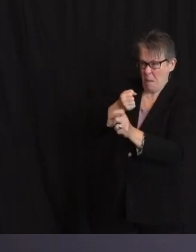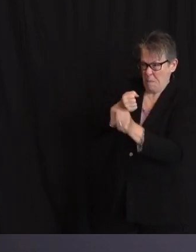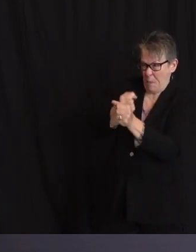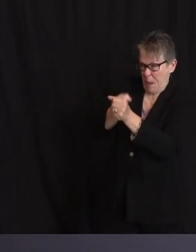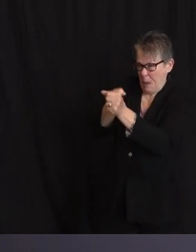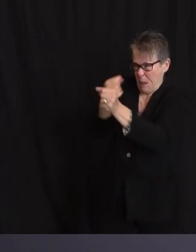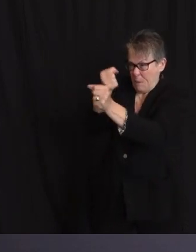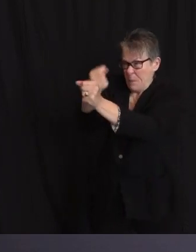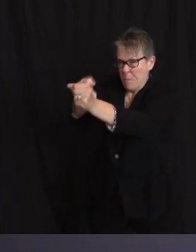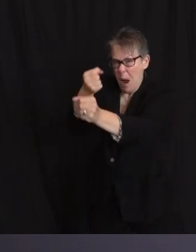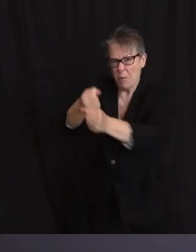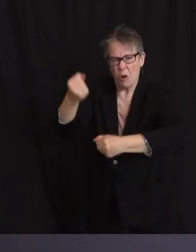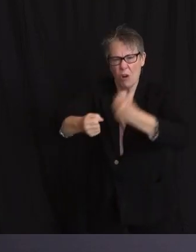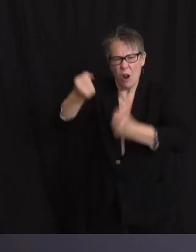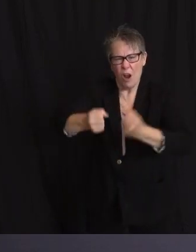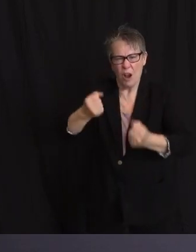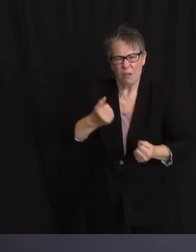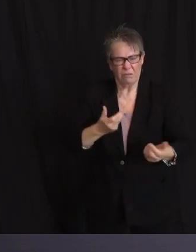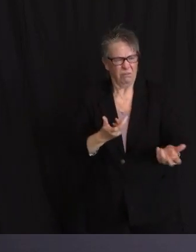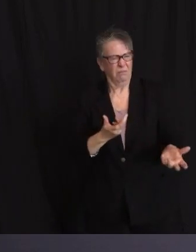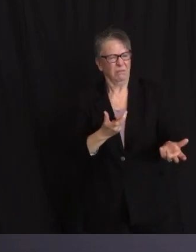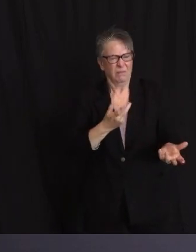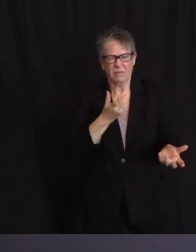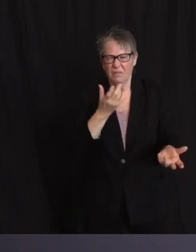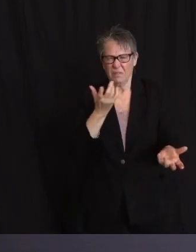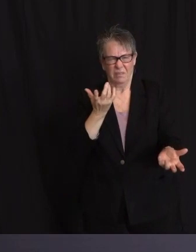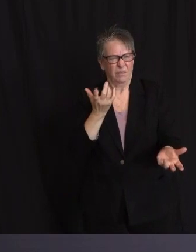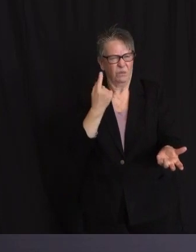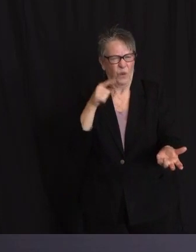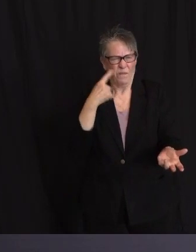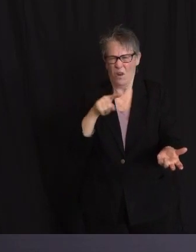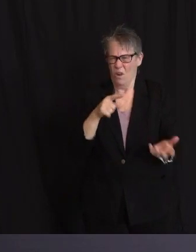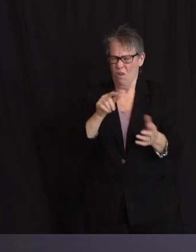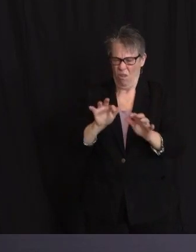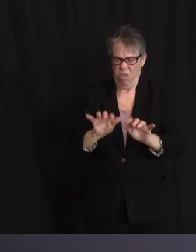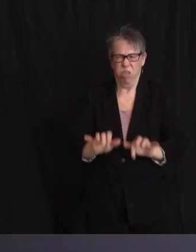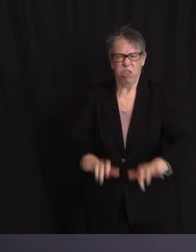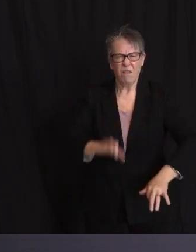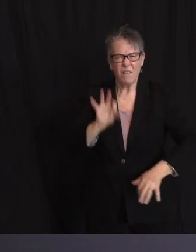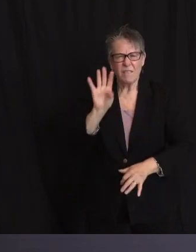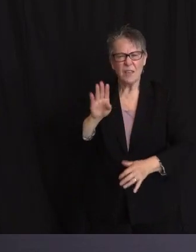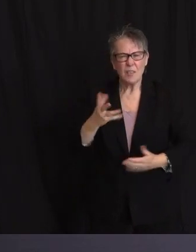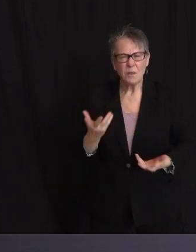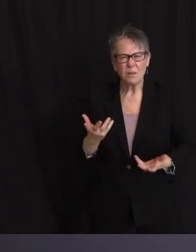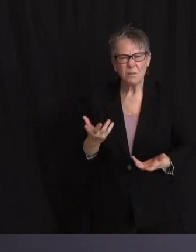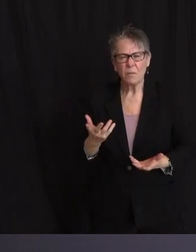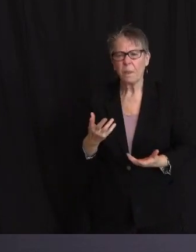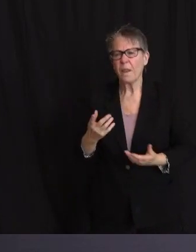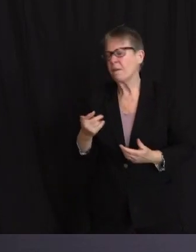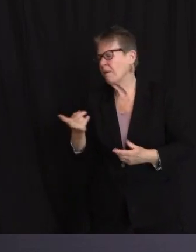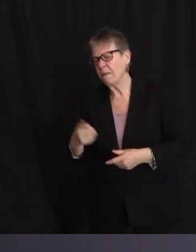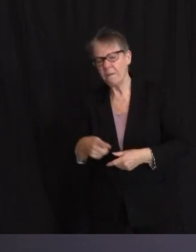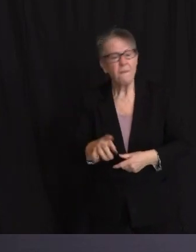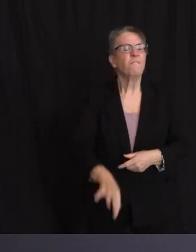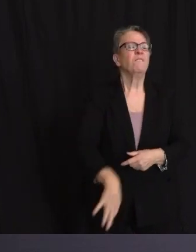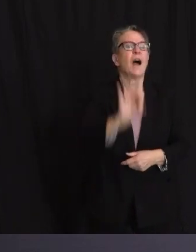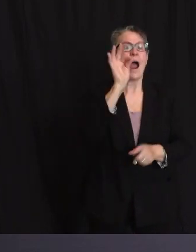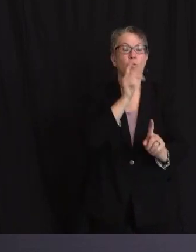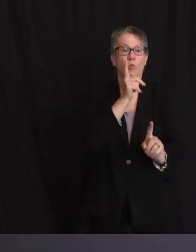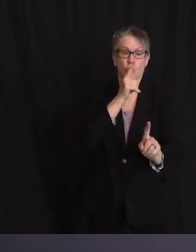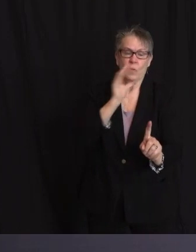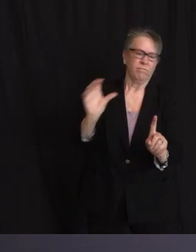more gatherings than we'd like to see, but again, generally overall compliance pretty good. In Newark, 19 EO violations